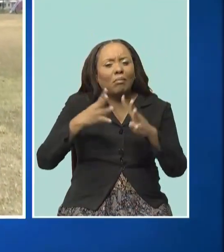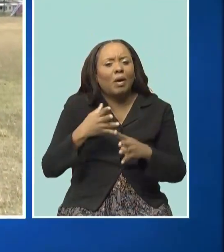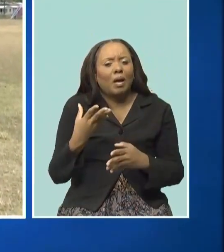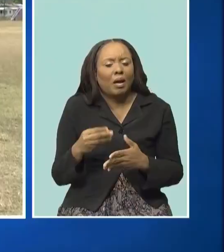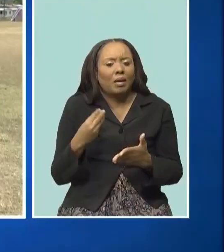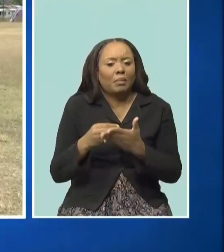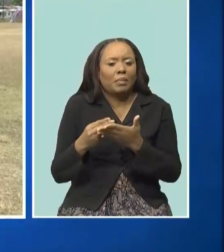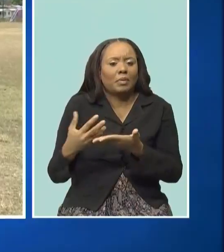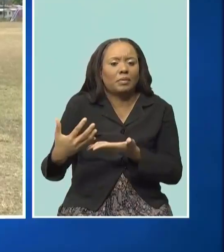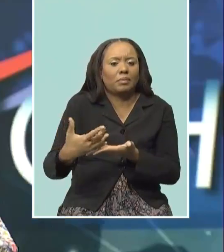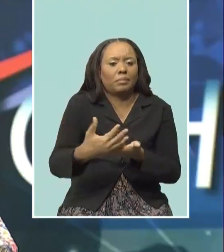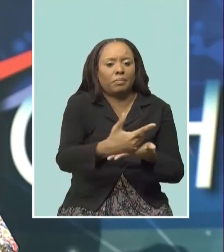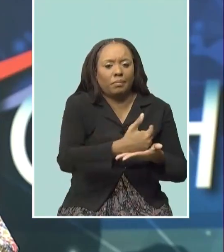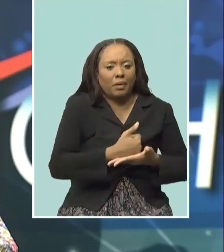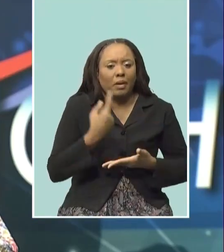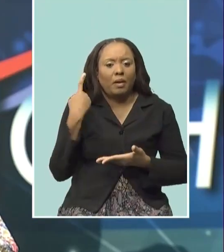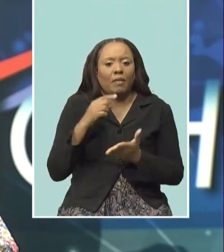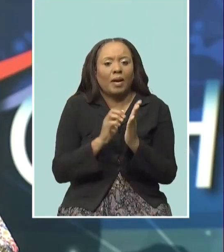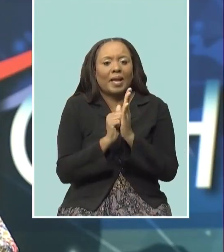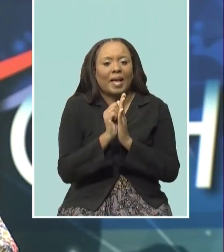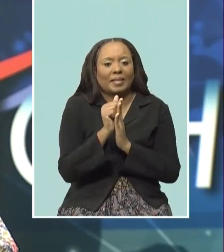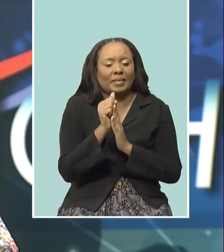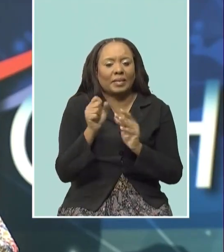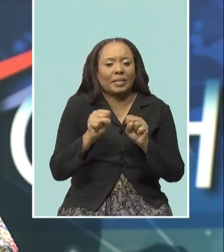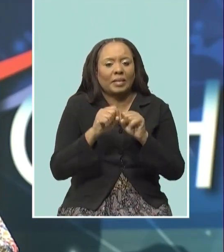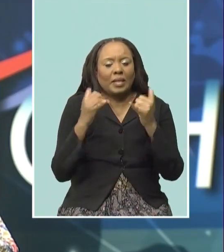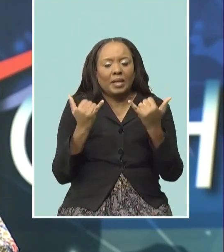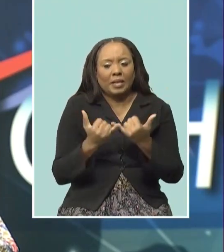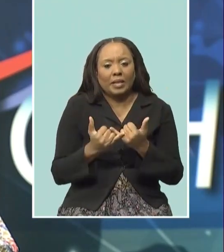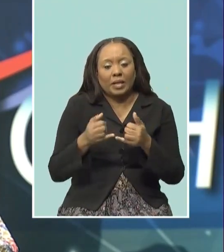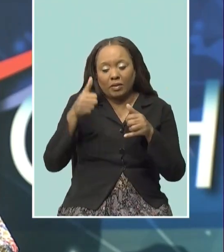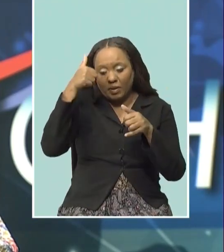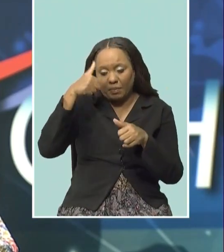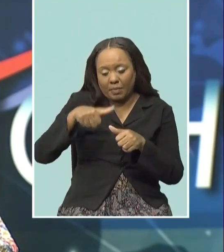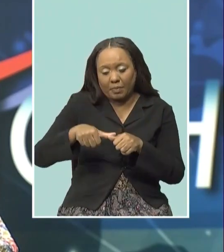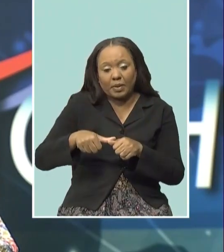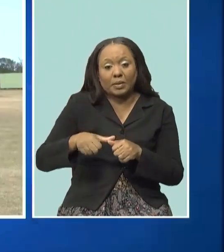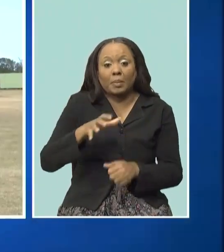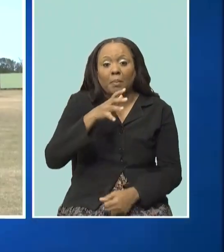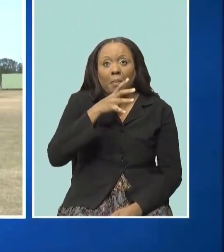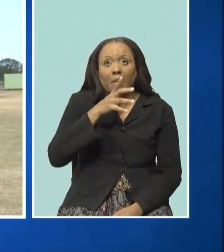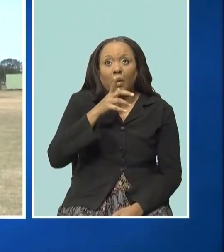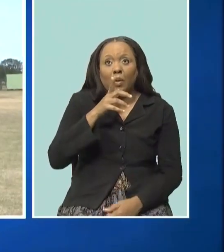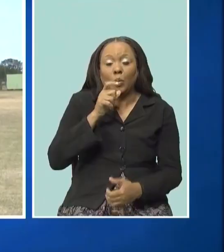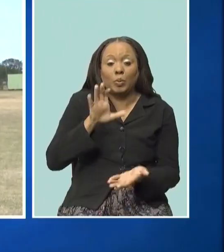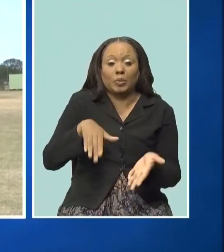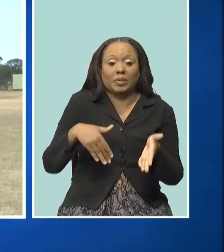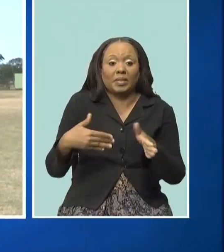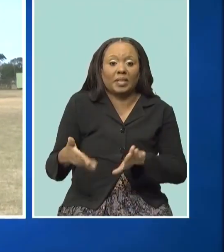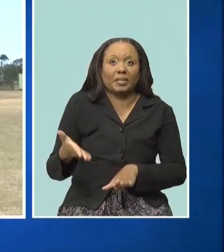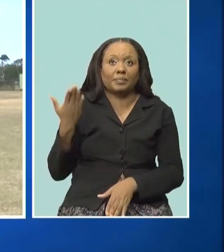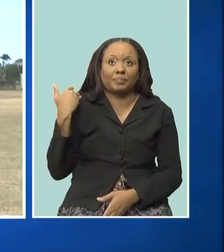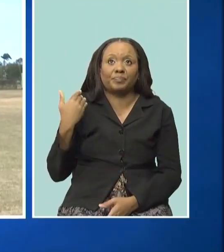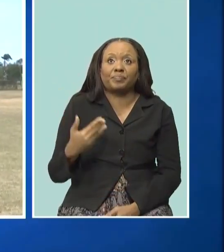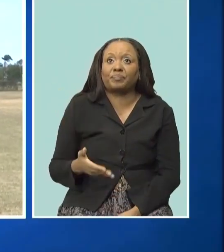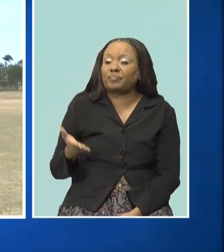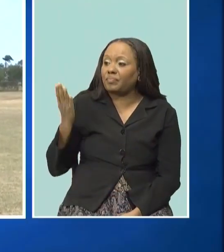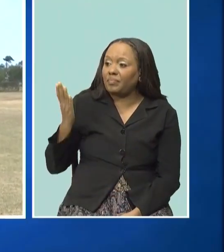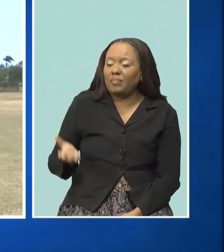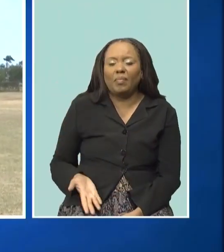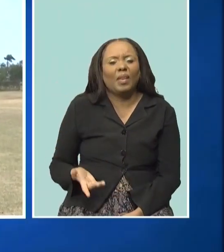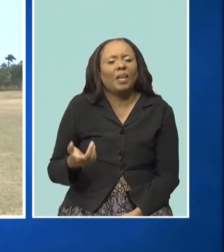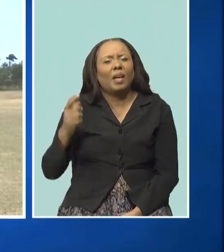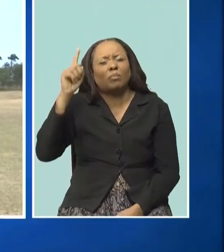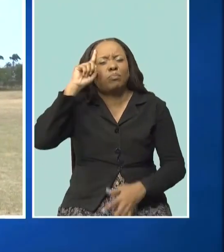raised funds for the Cancer Society in honor of his late mother. Honestly, it was on my mind about 6 to 7 months